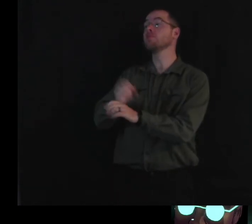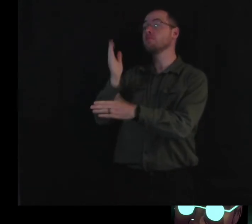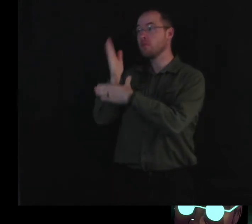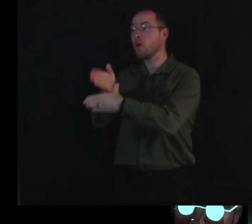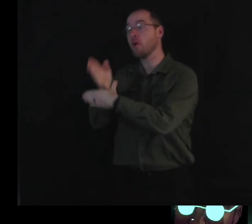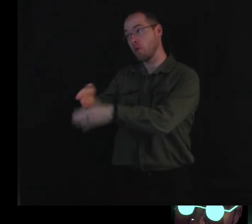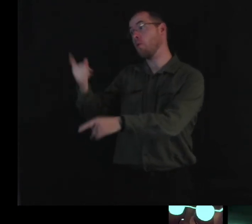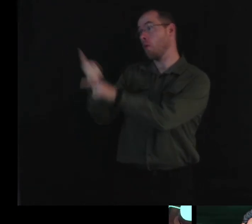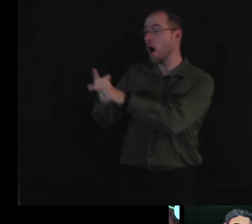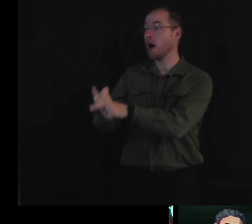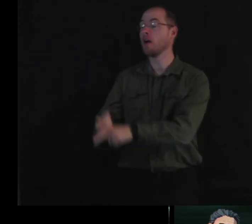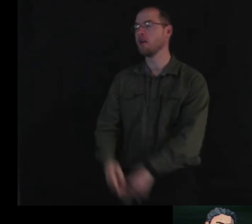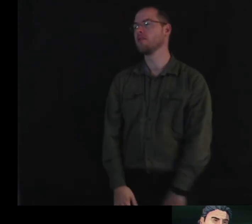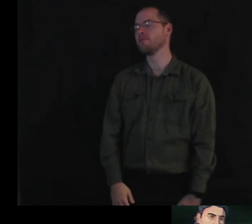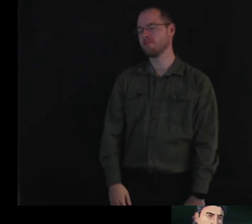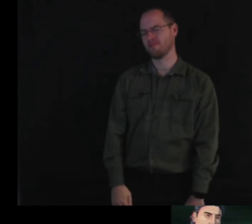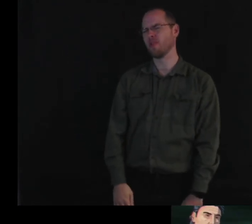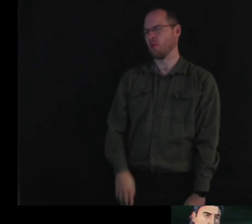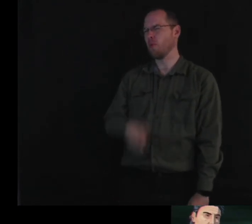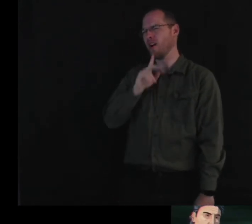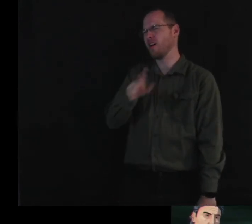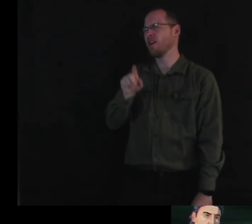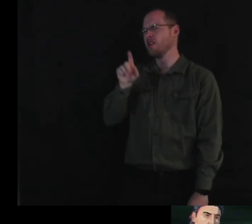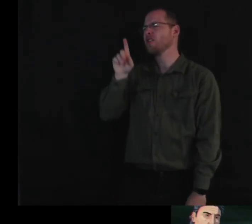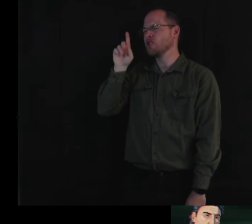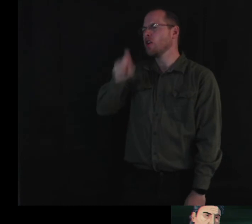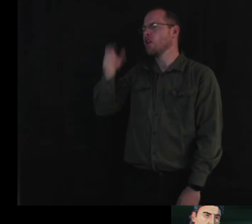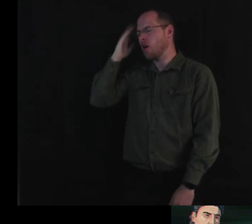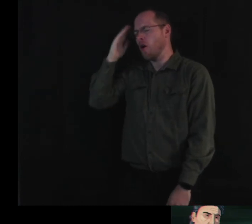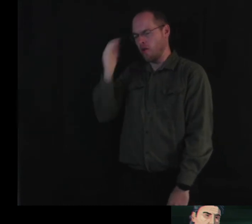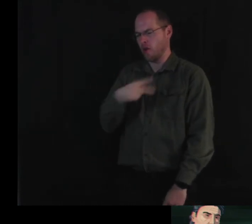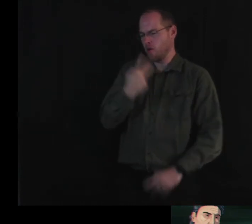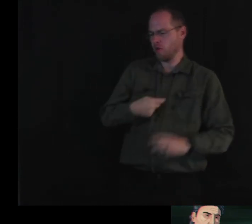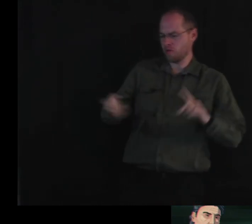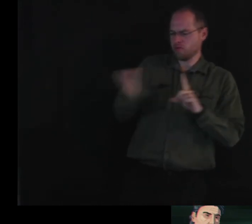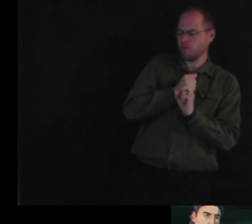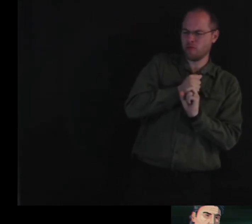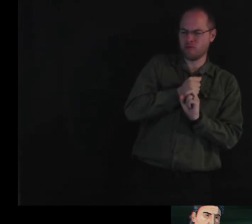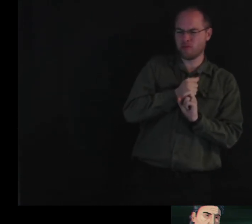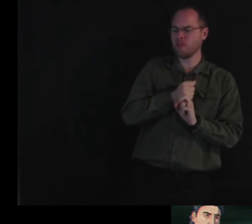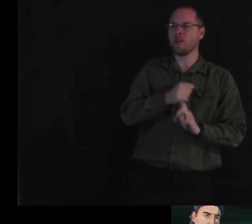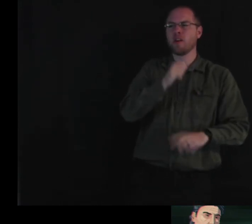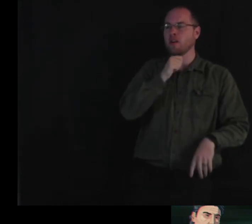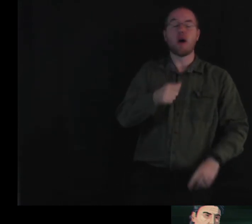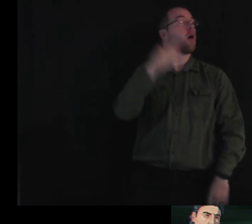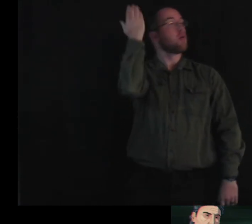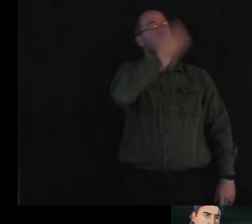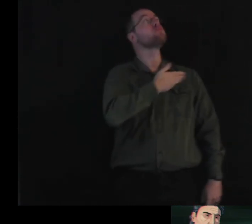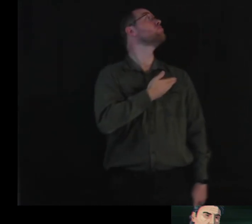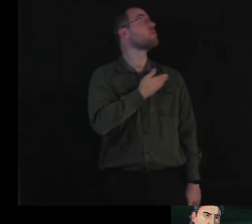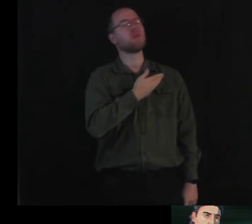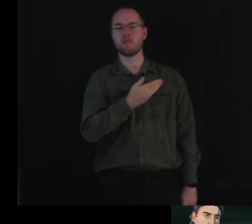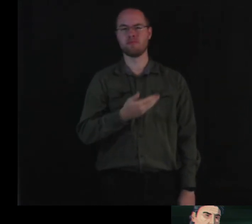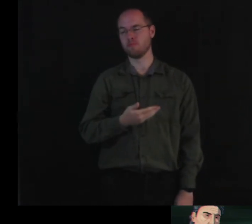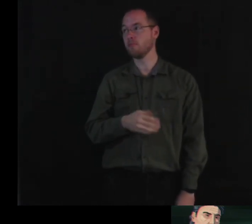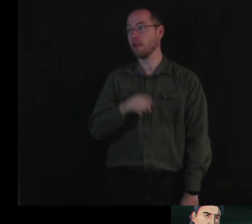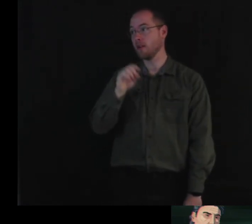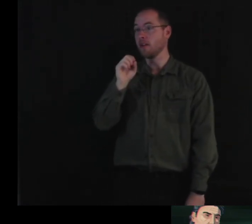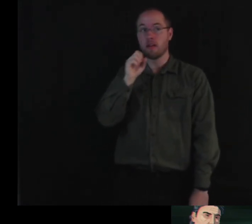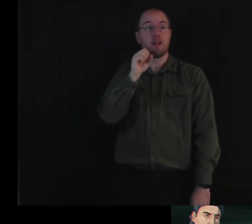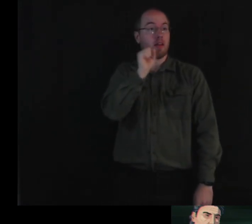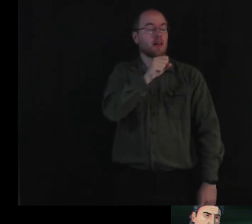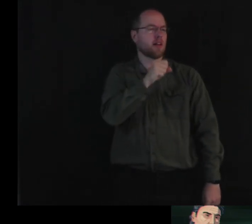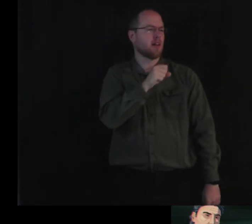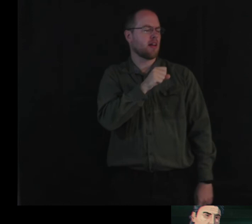not? Surely you must have known our disappearance would not go unnoticed. Oh, sure. I assumed your